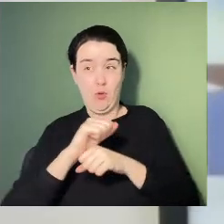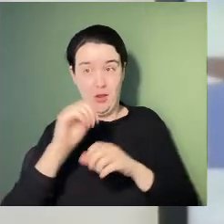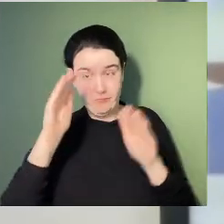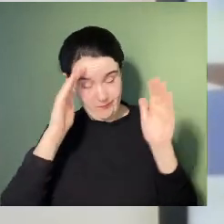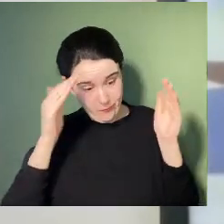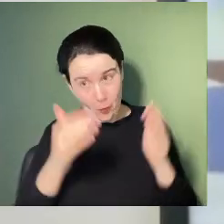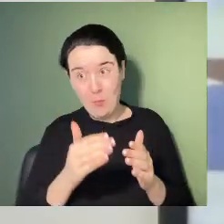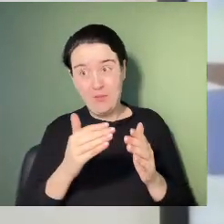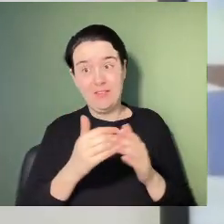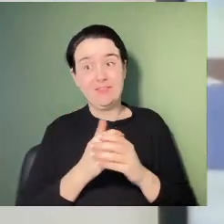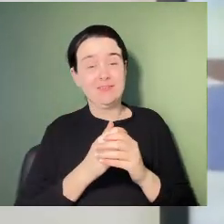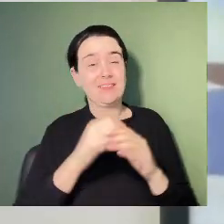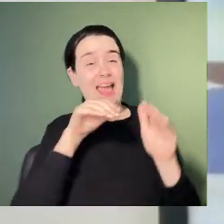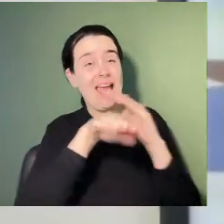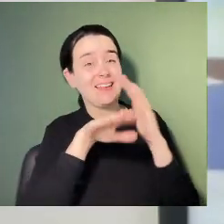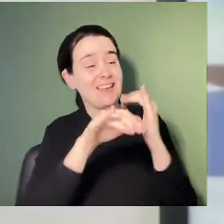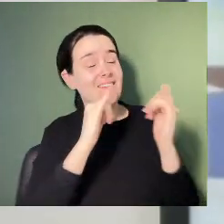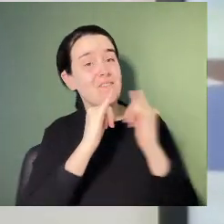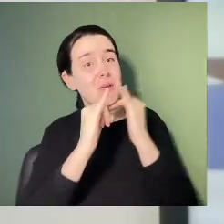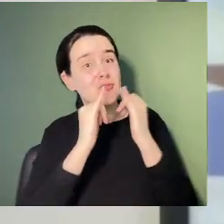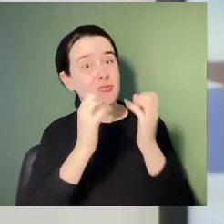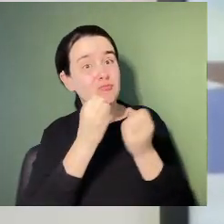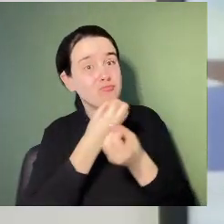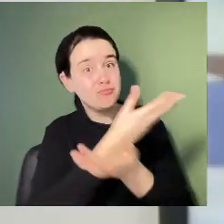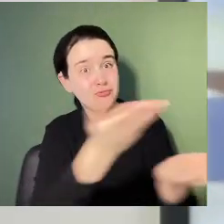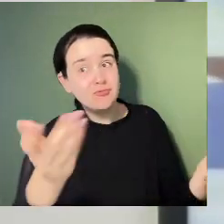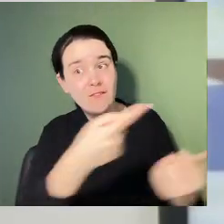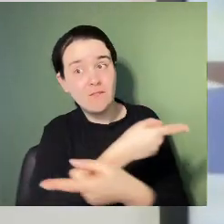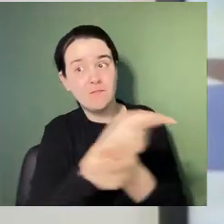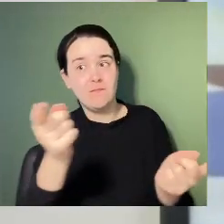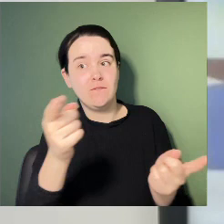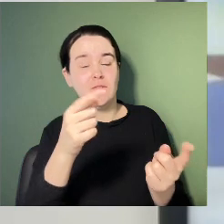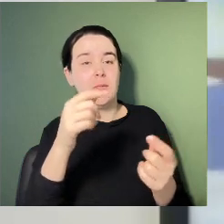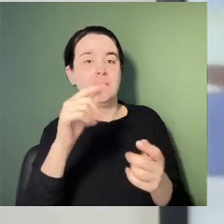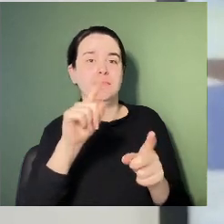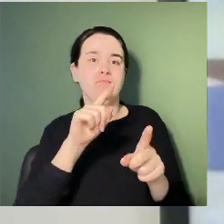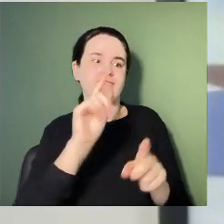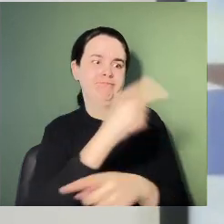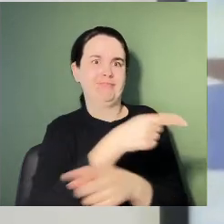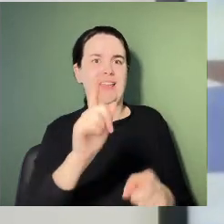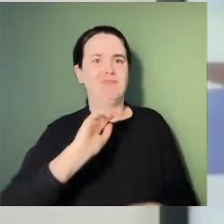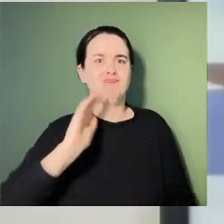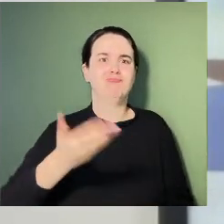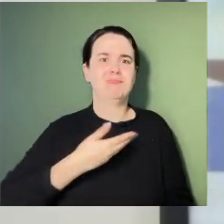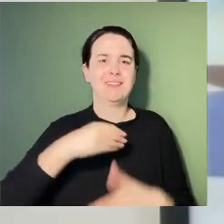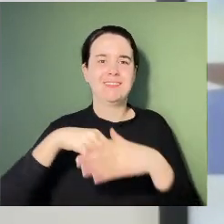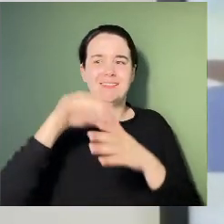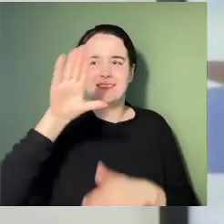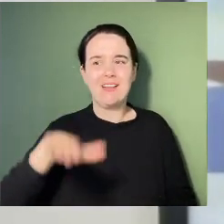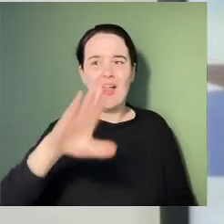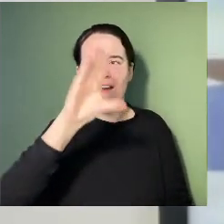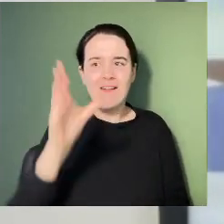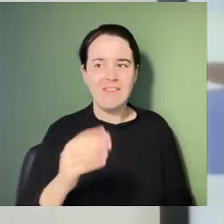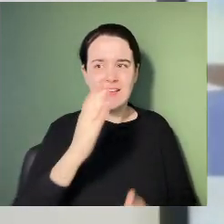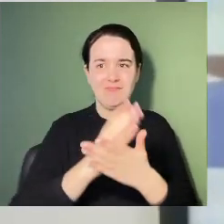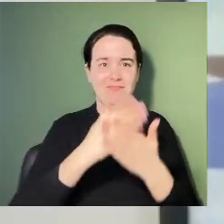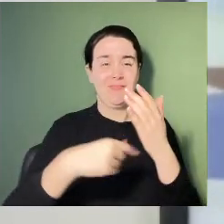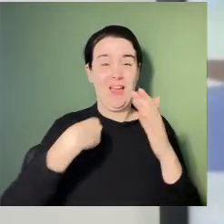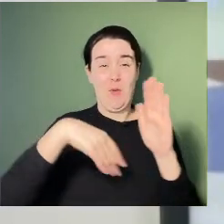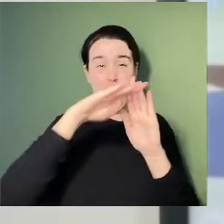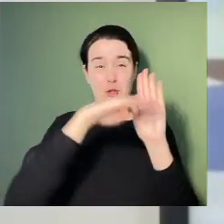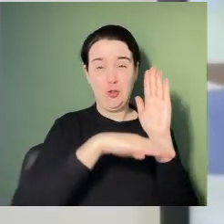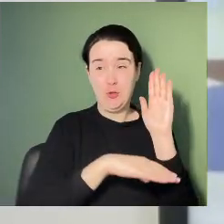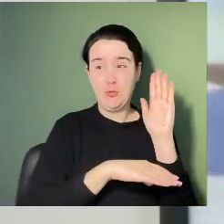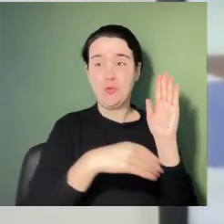access to information. It's actually a constitutional right in South Africa. It's enshrined in our constitution that you should